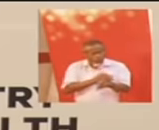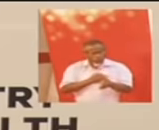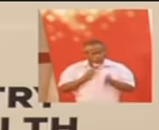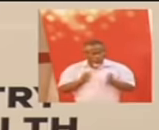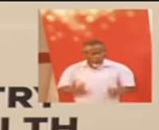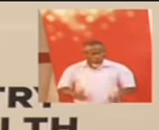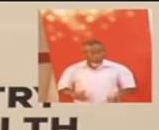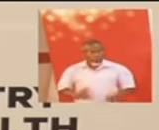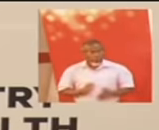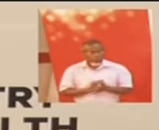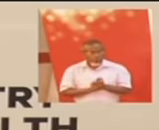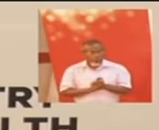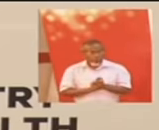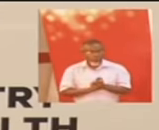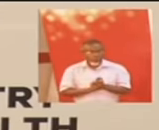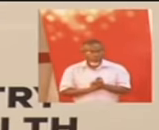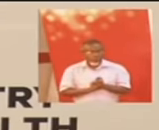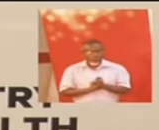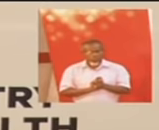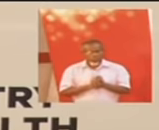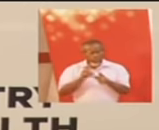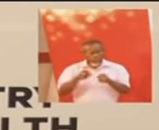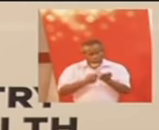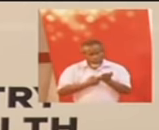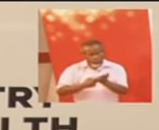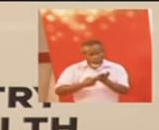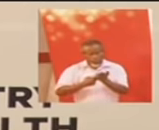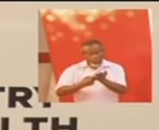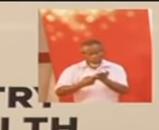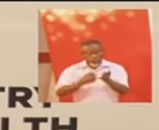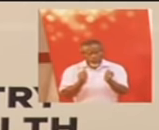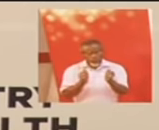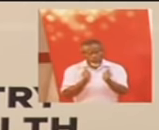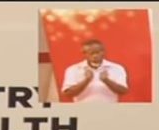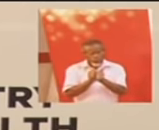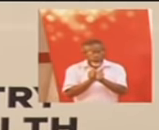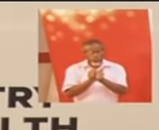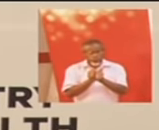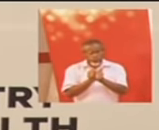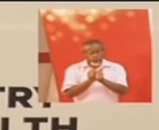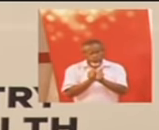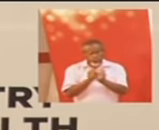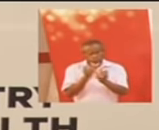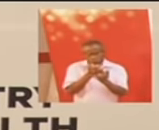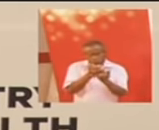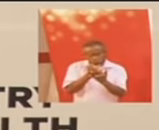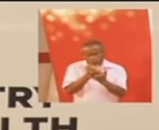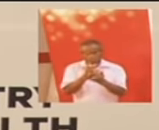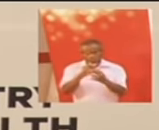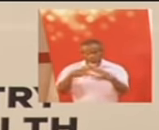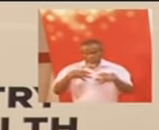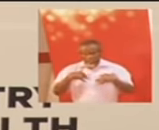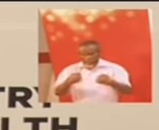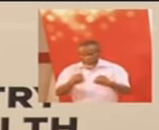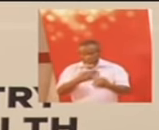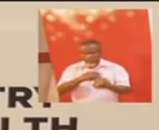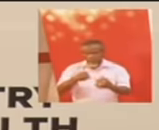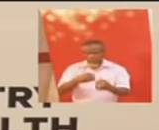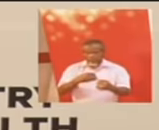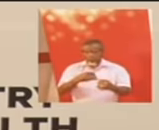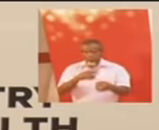be between the Minister of Health and the Minister of National Security, some passing of documentation to allow an exception to the regulation.